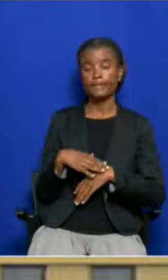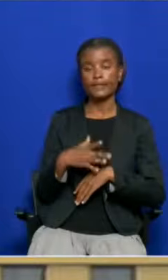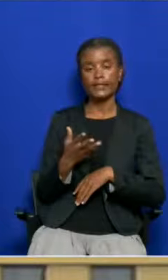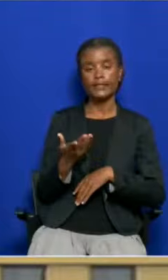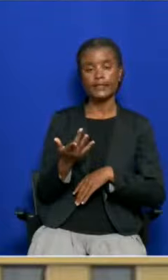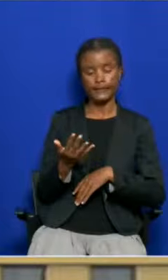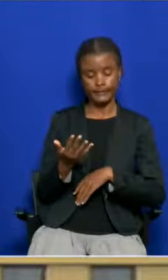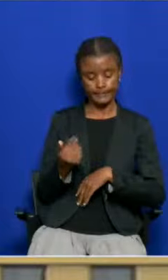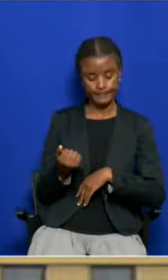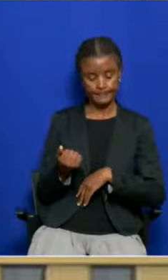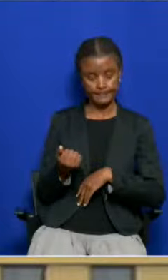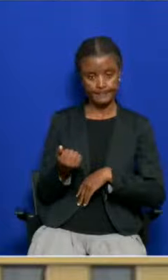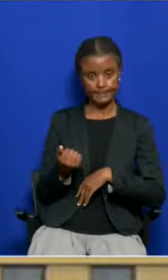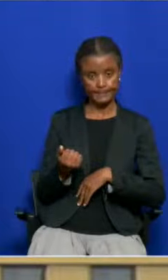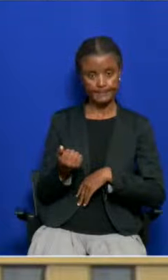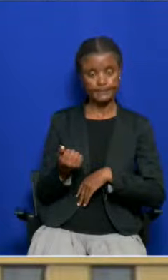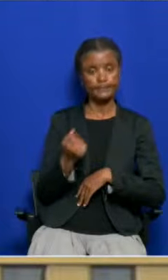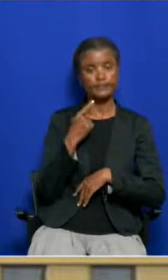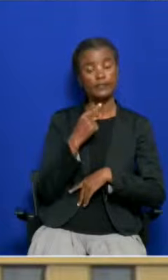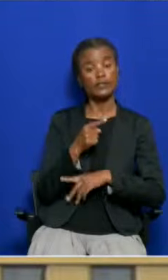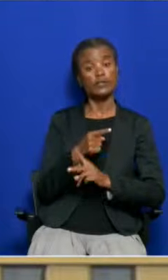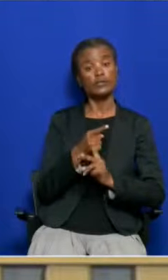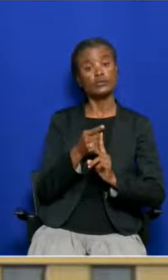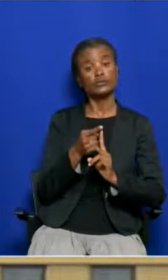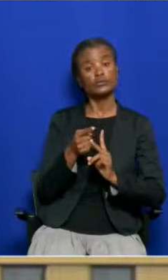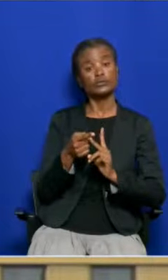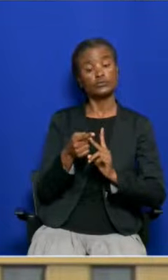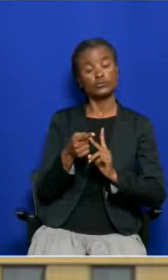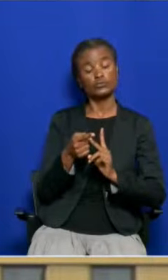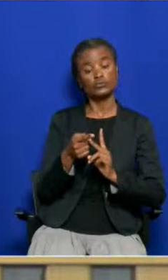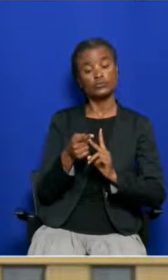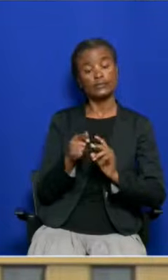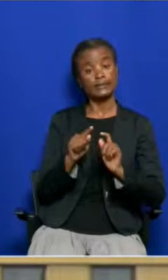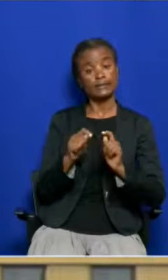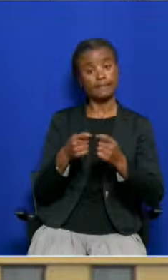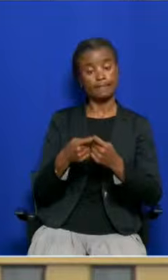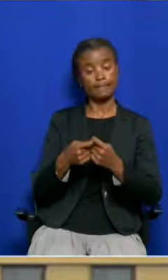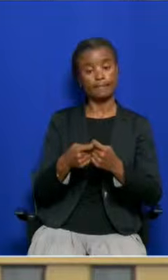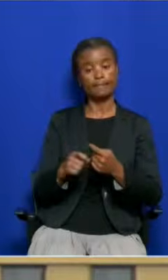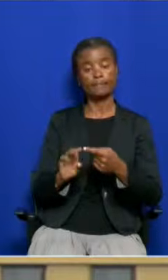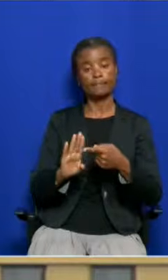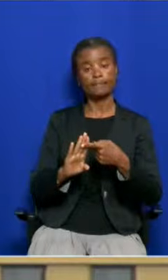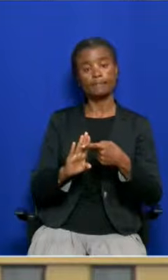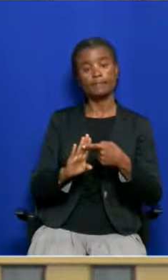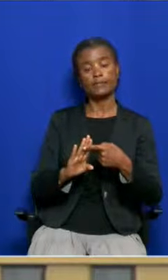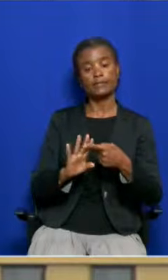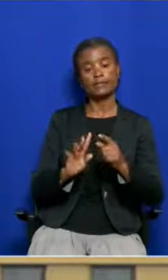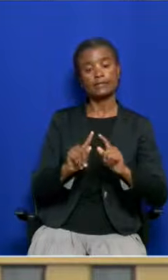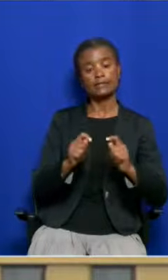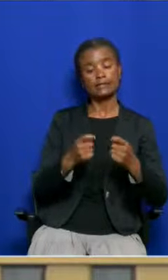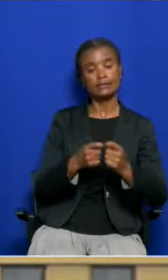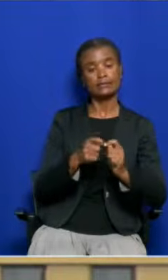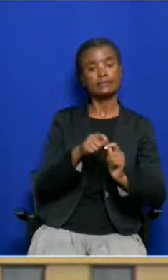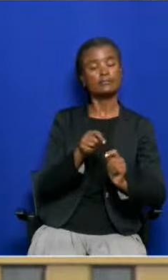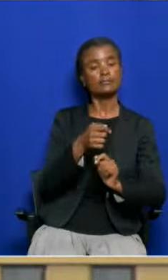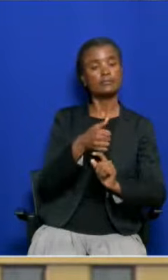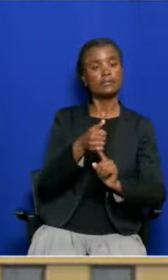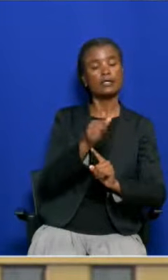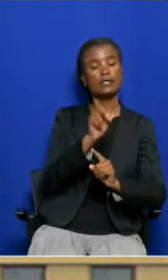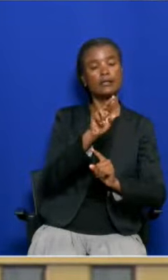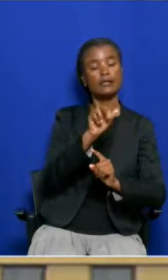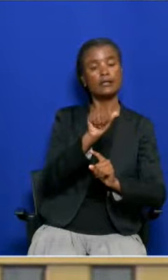there were two teams. It was the team of Brigadier Ramawa. It was team